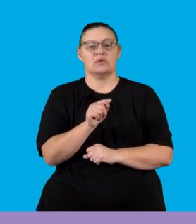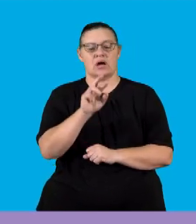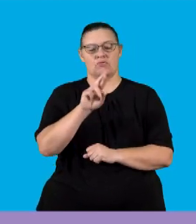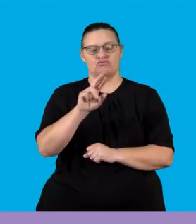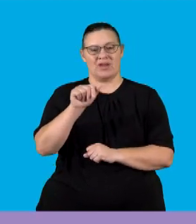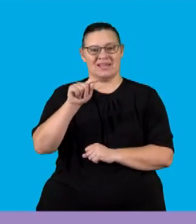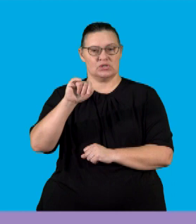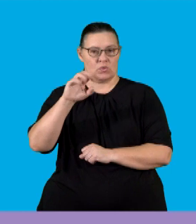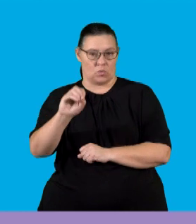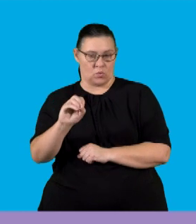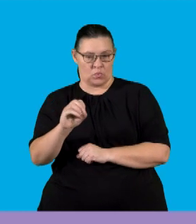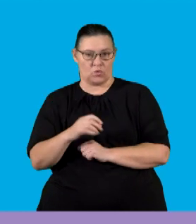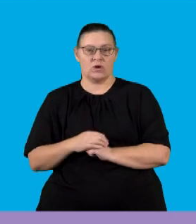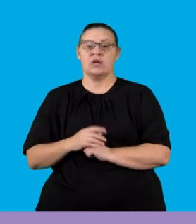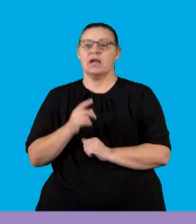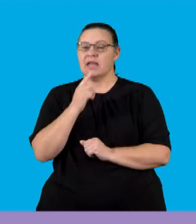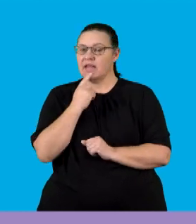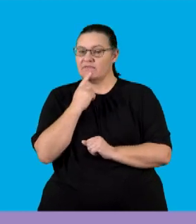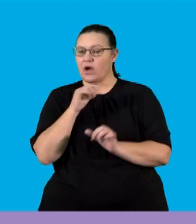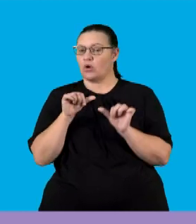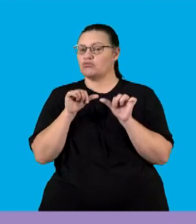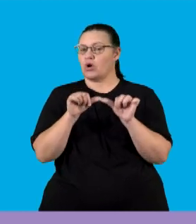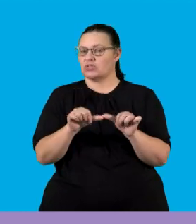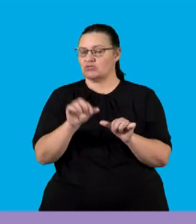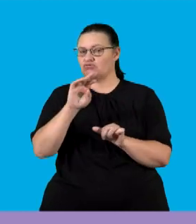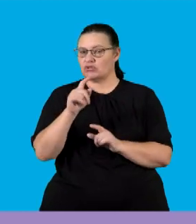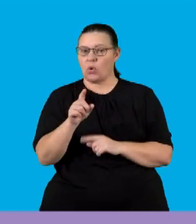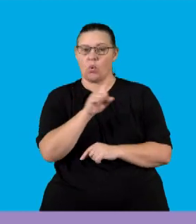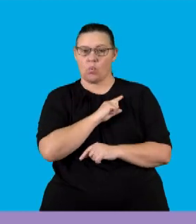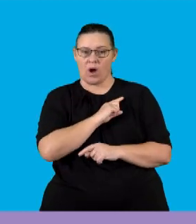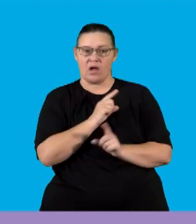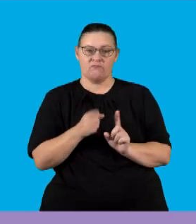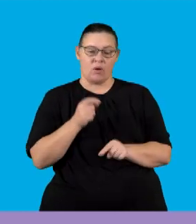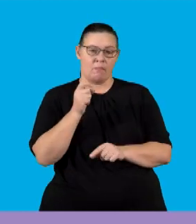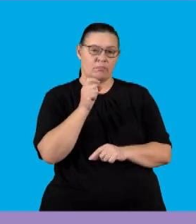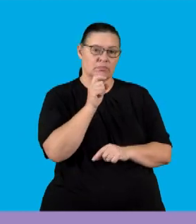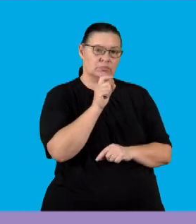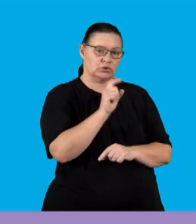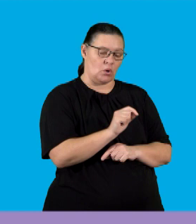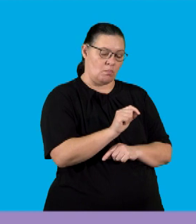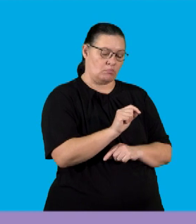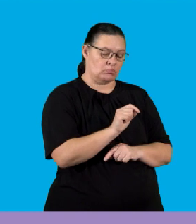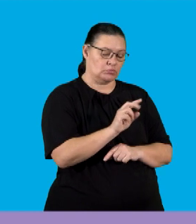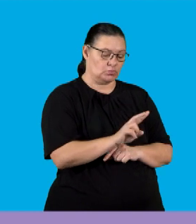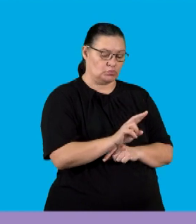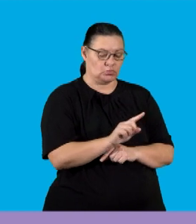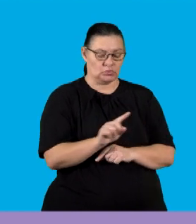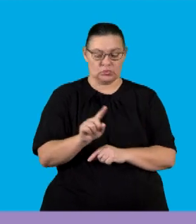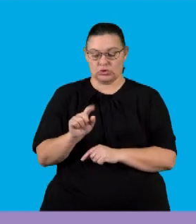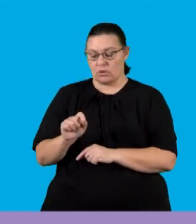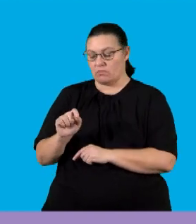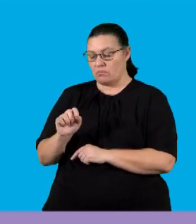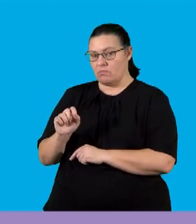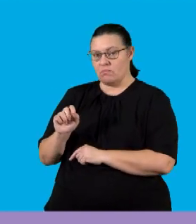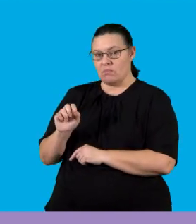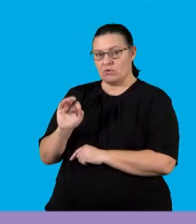term 3, we are also multiplying by 3, which means that our constant ratio here is that 3.